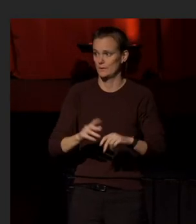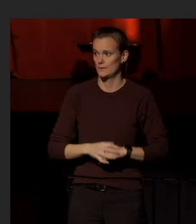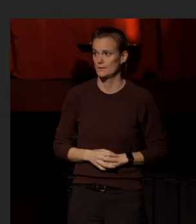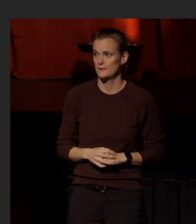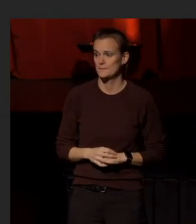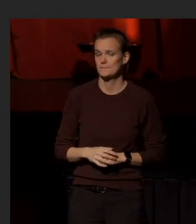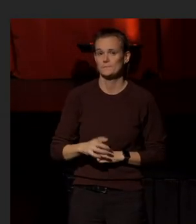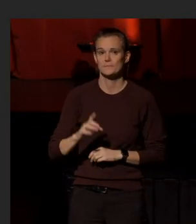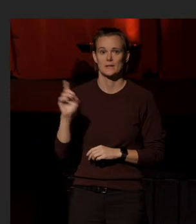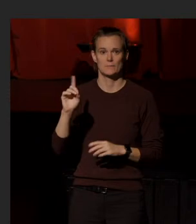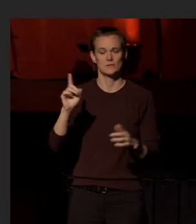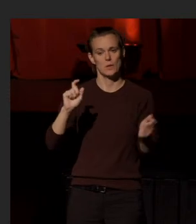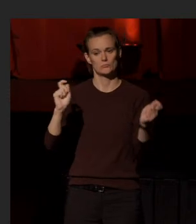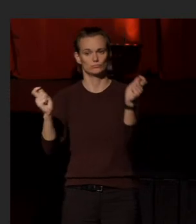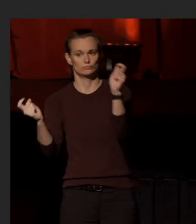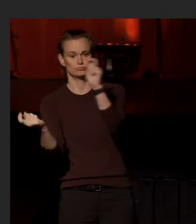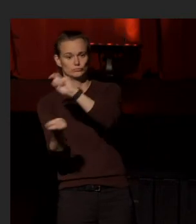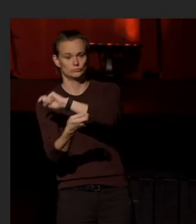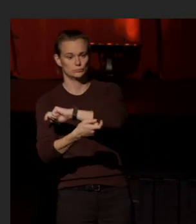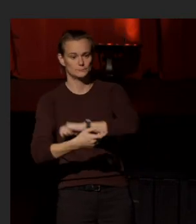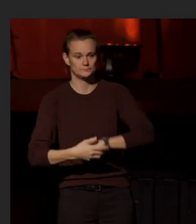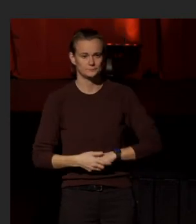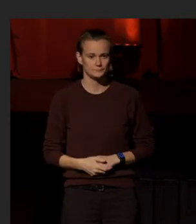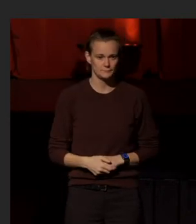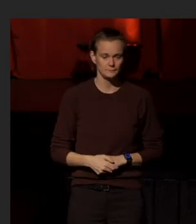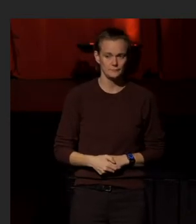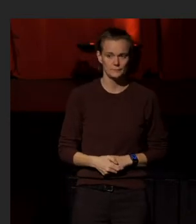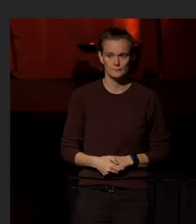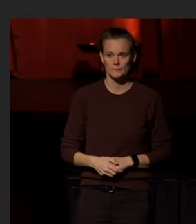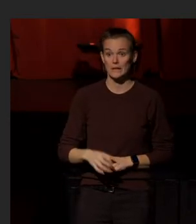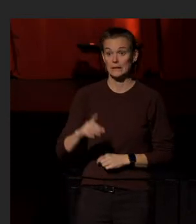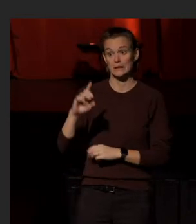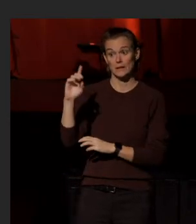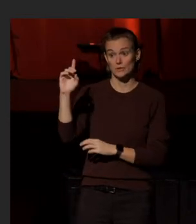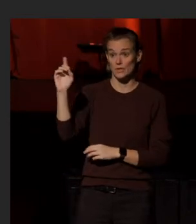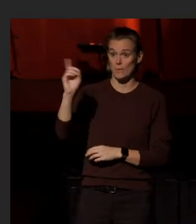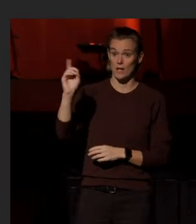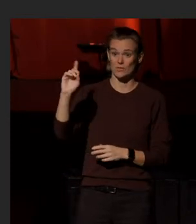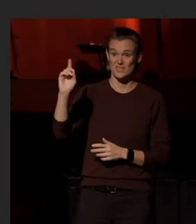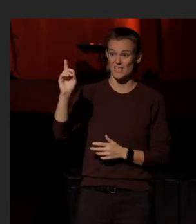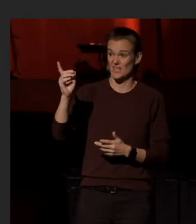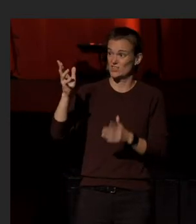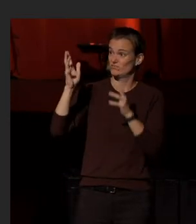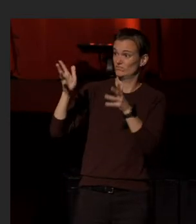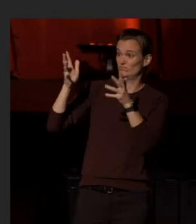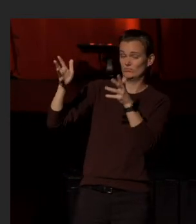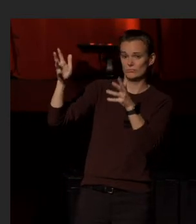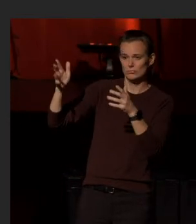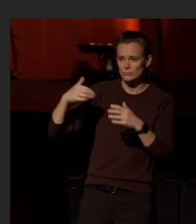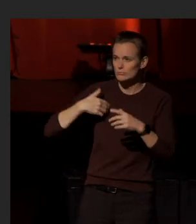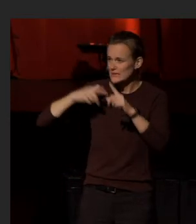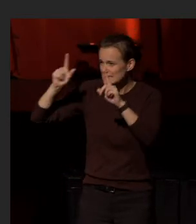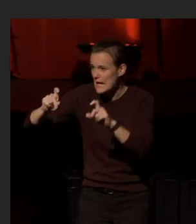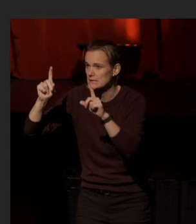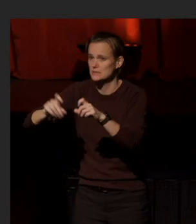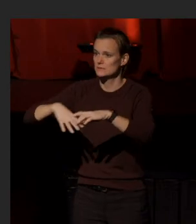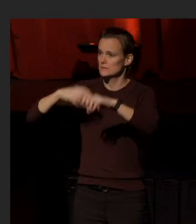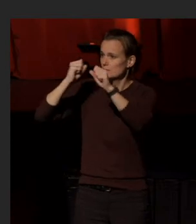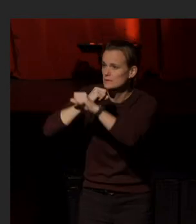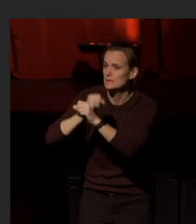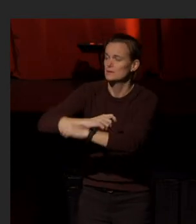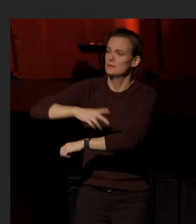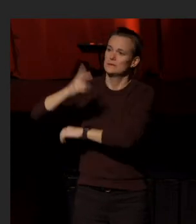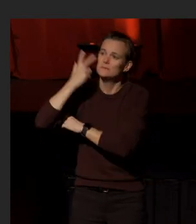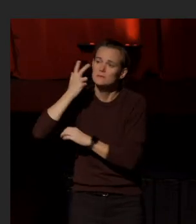and good way. Democracy hasn't been tried and tested enough for us to make the argument that it's the best form of